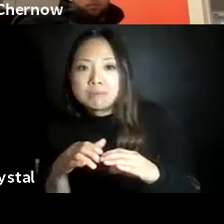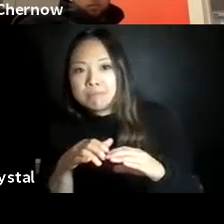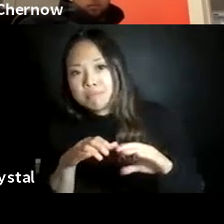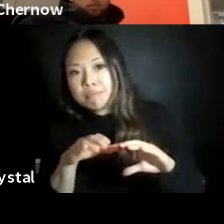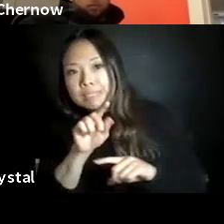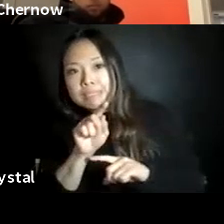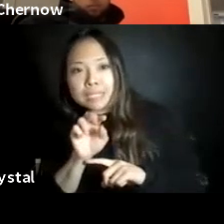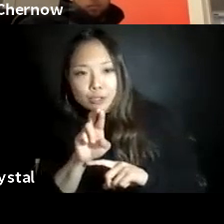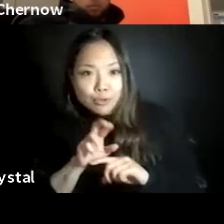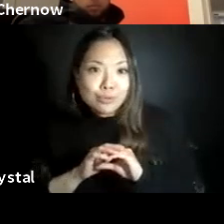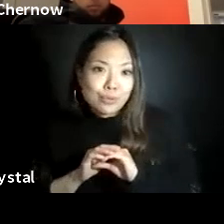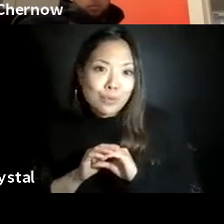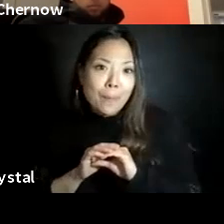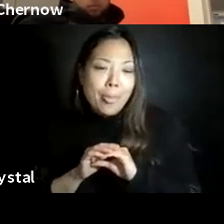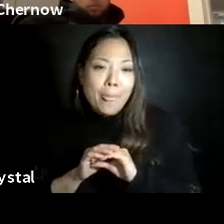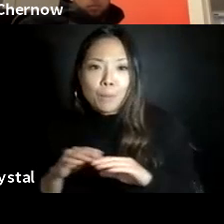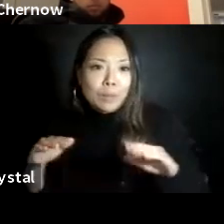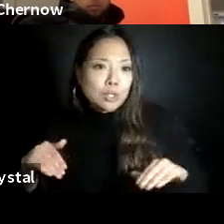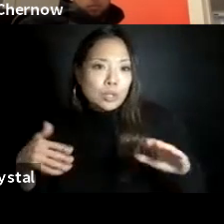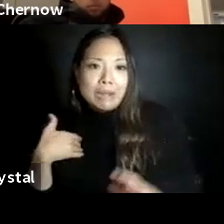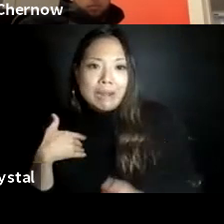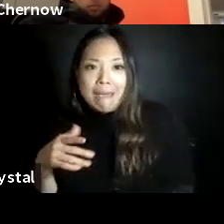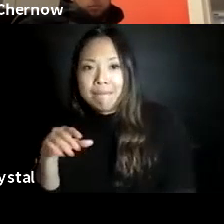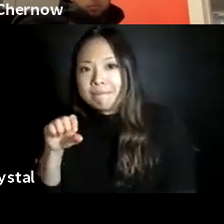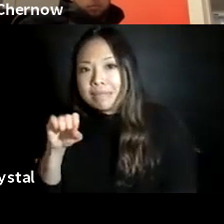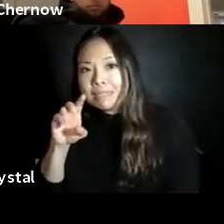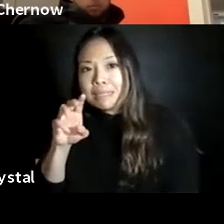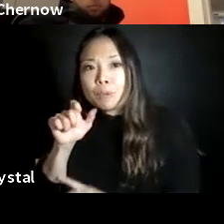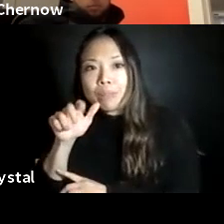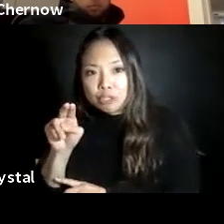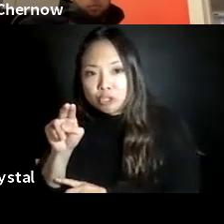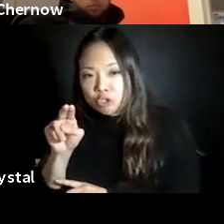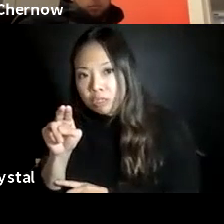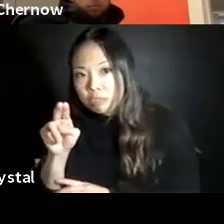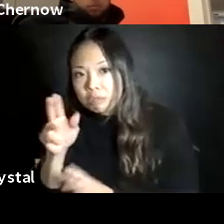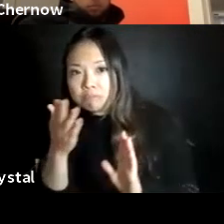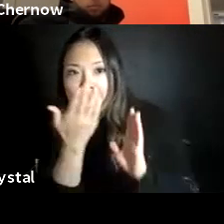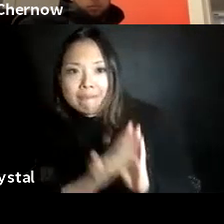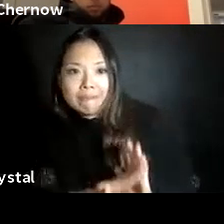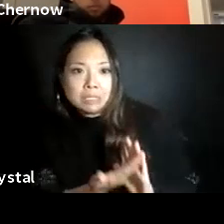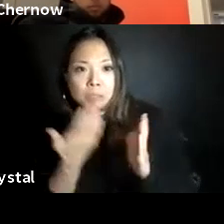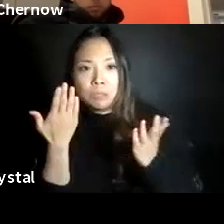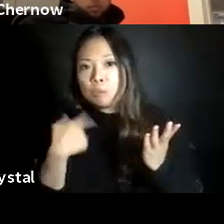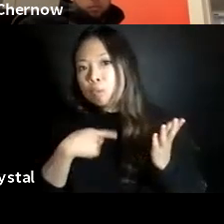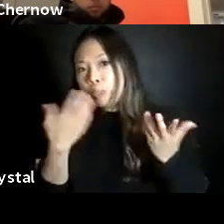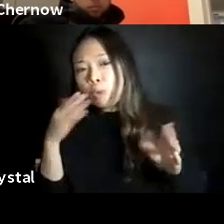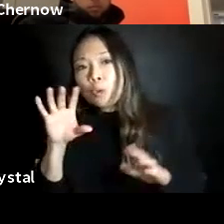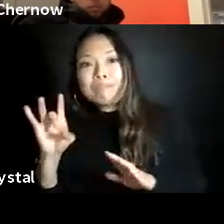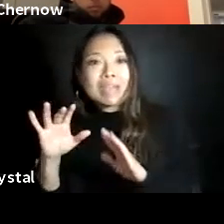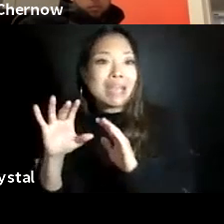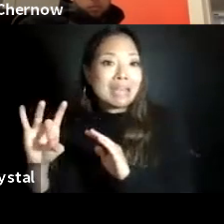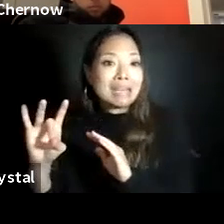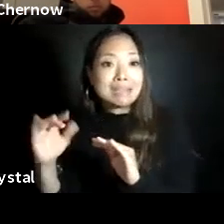don't have simulations. For example, we don't know whether the 8 tiers do give us neighborhood diversity.